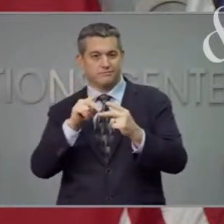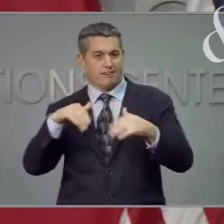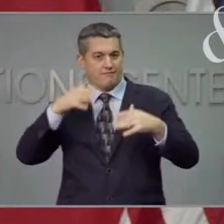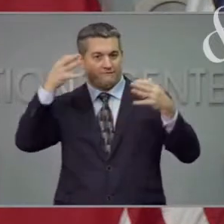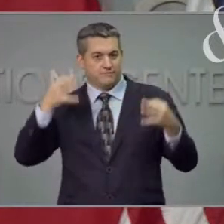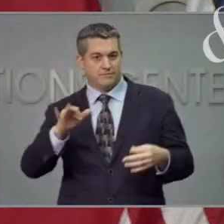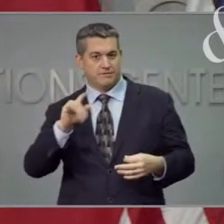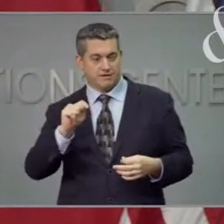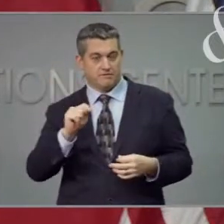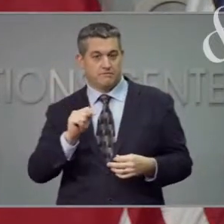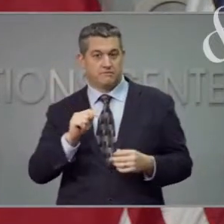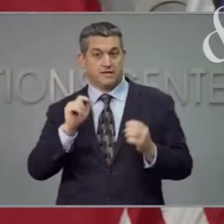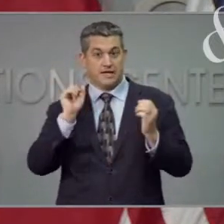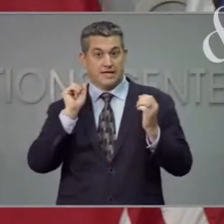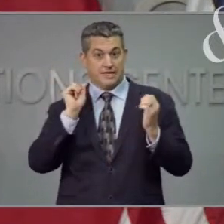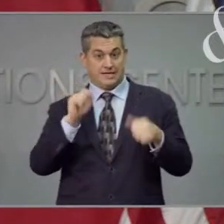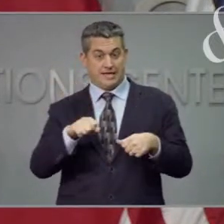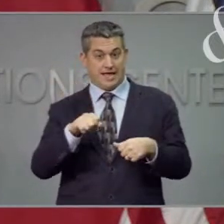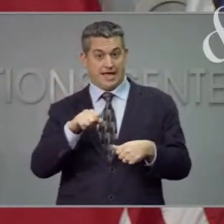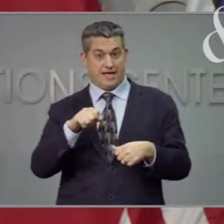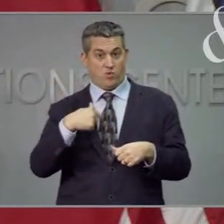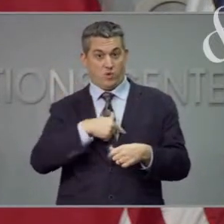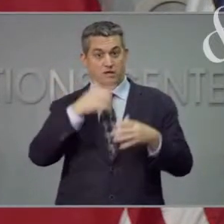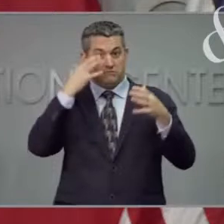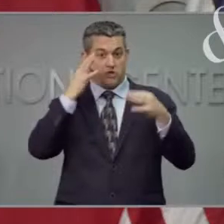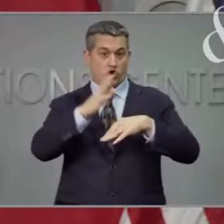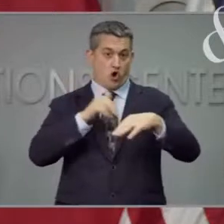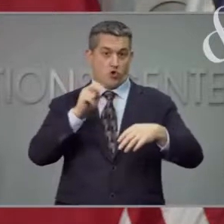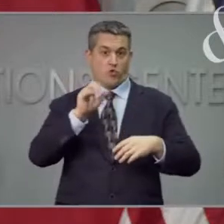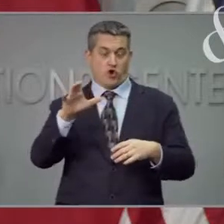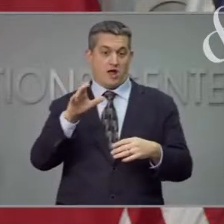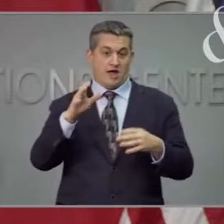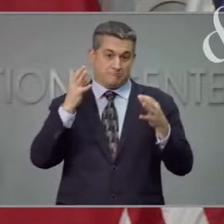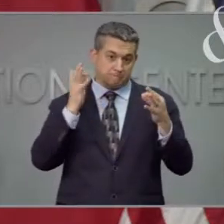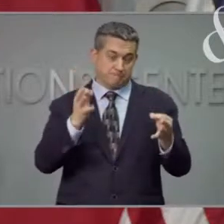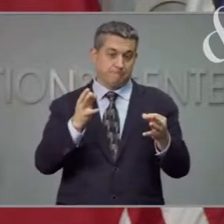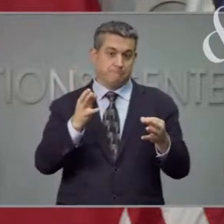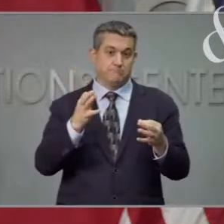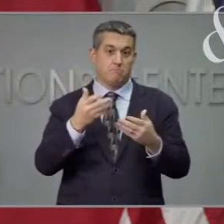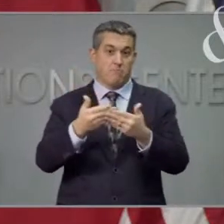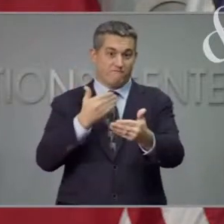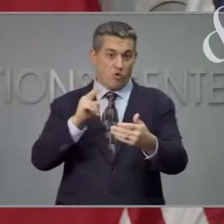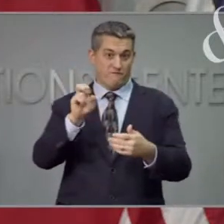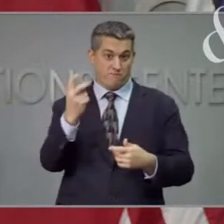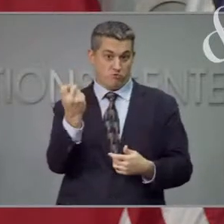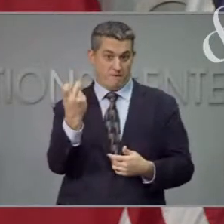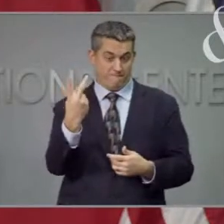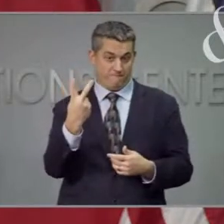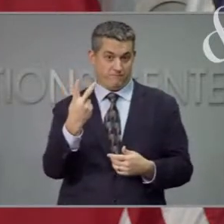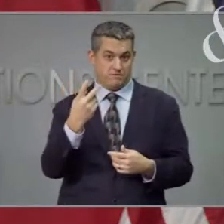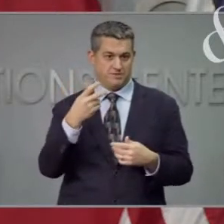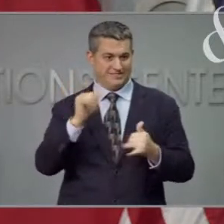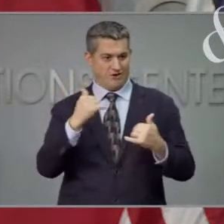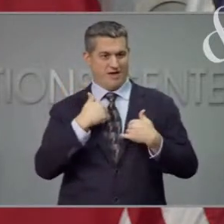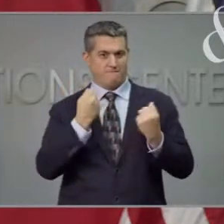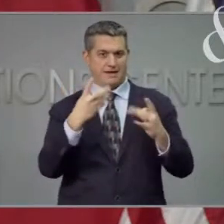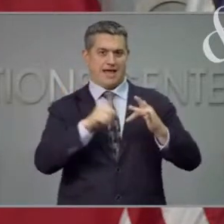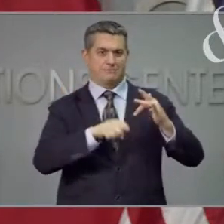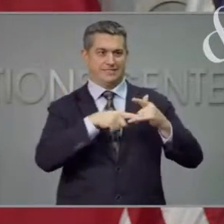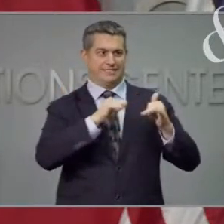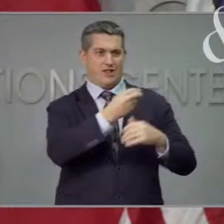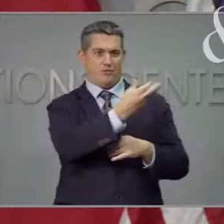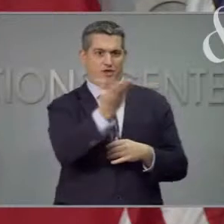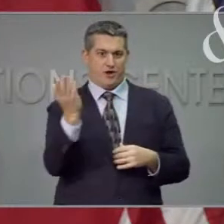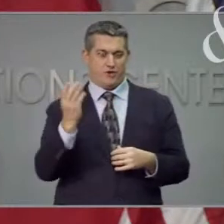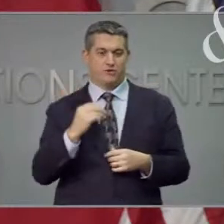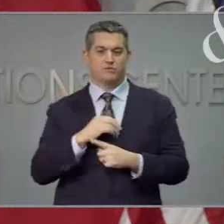you think that can be called before November the 12th with all these absentee ballots still out? Well, as our chairman said, we